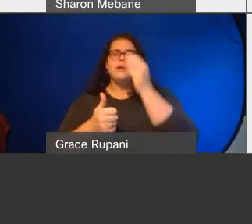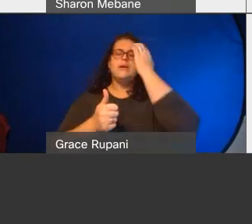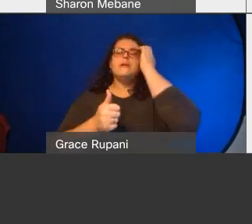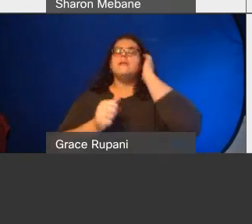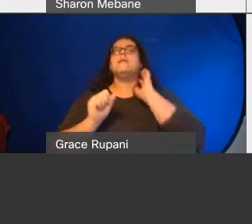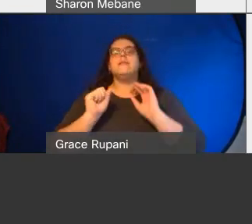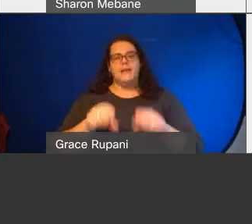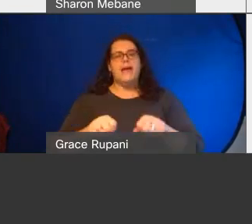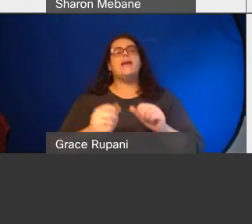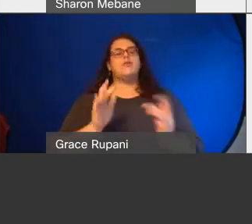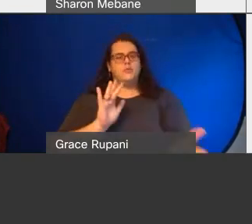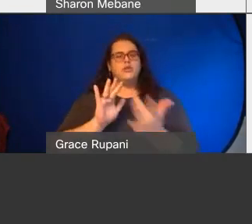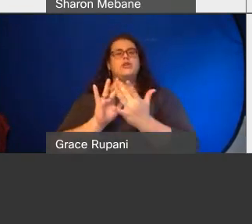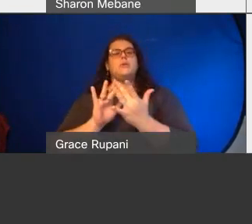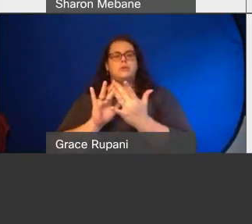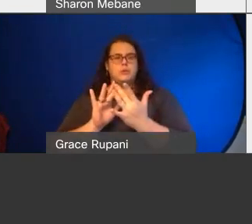out to